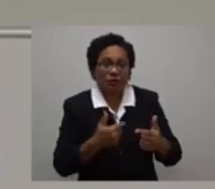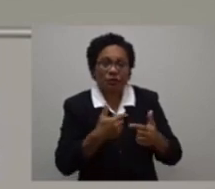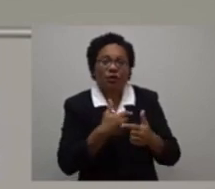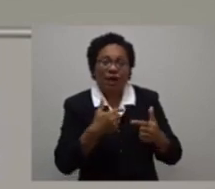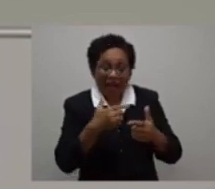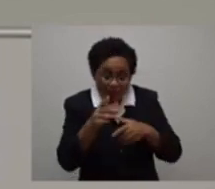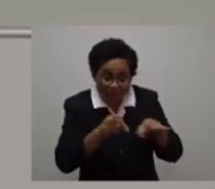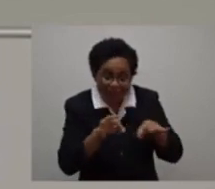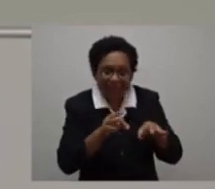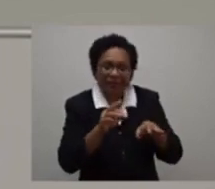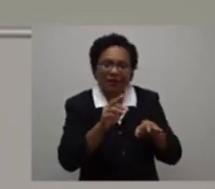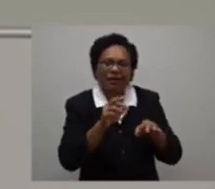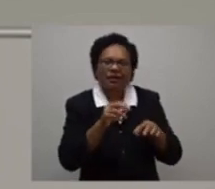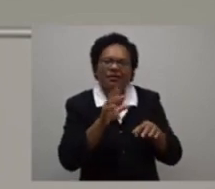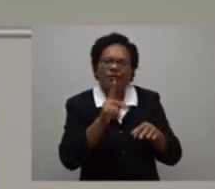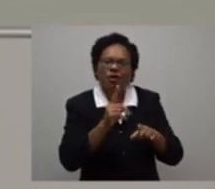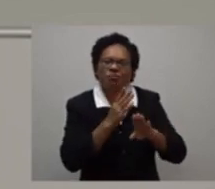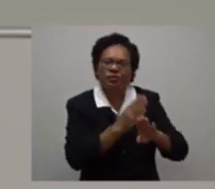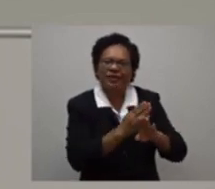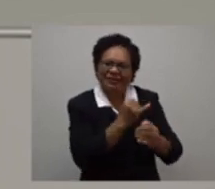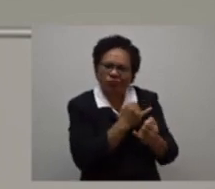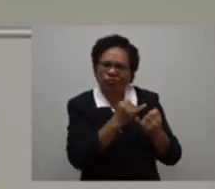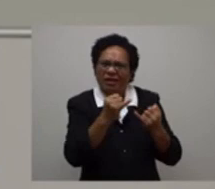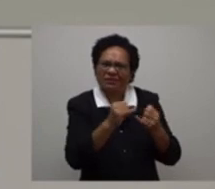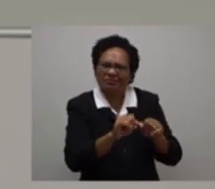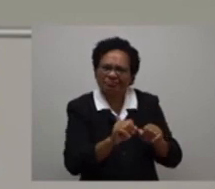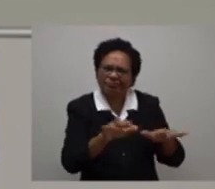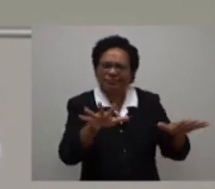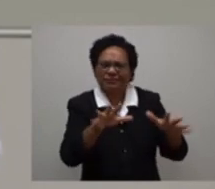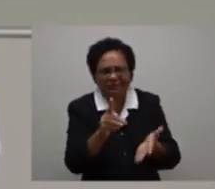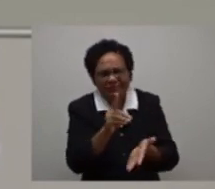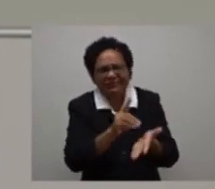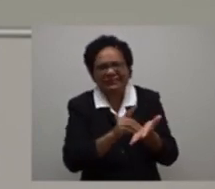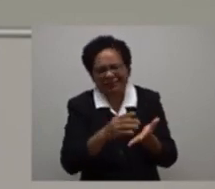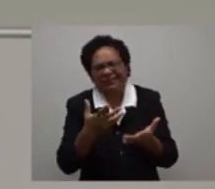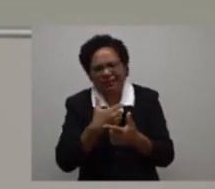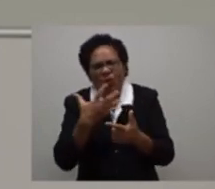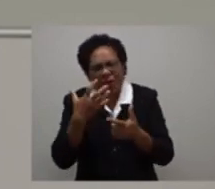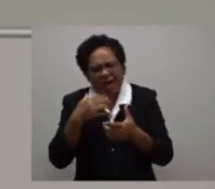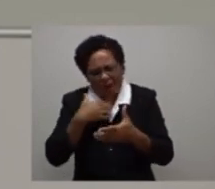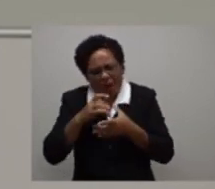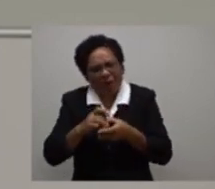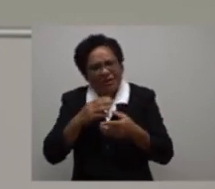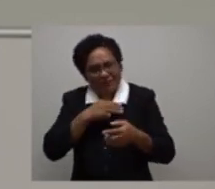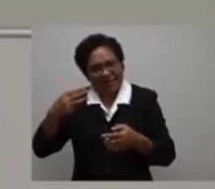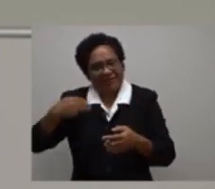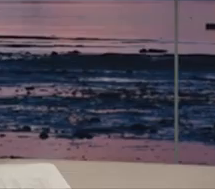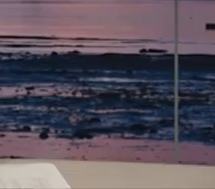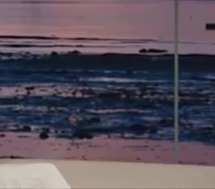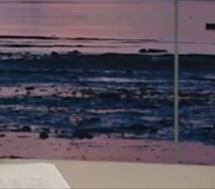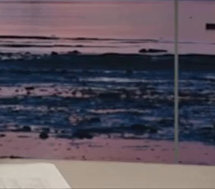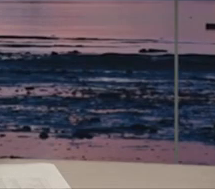disease. And that's as far as we can go as a group of medical professionals in this fight.